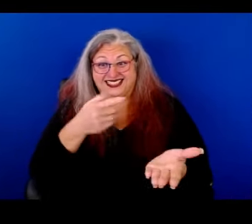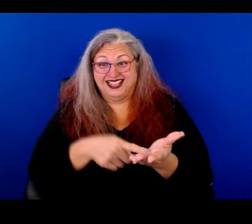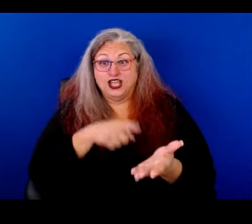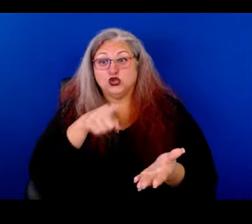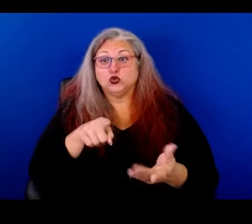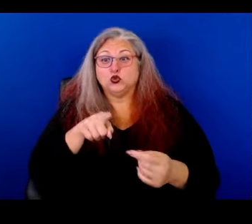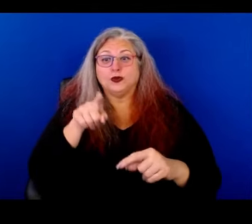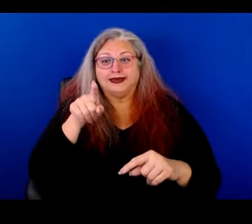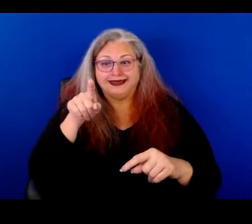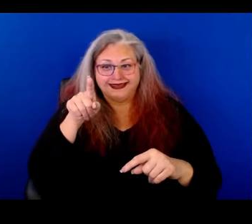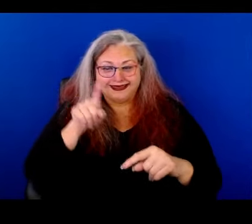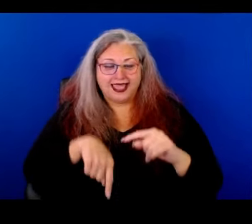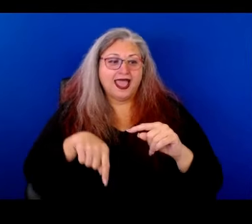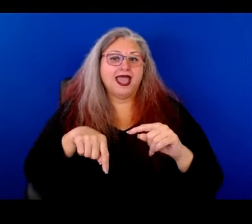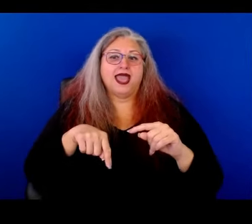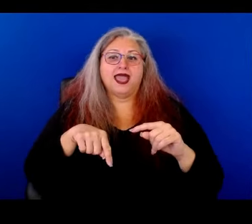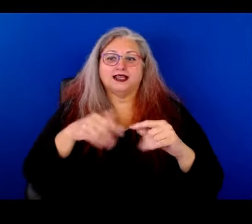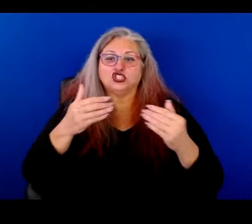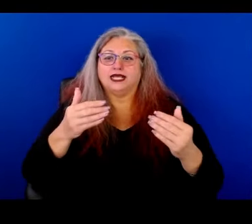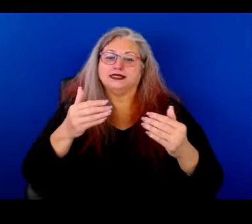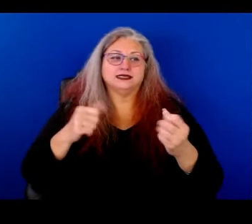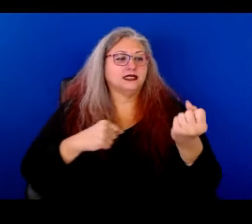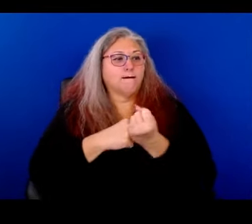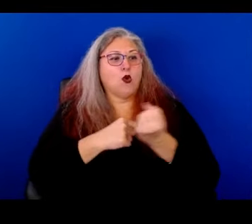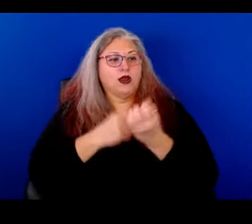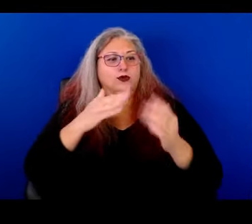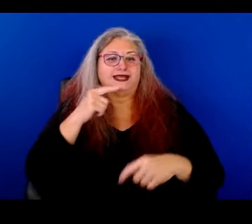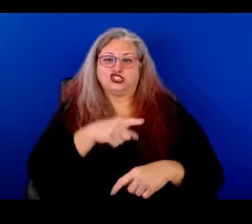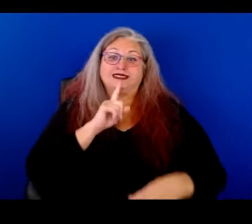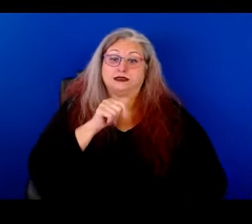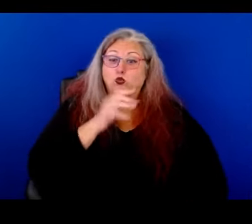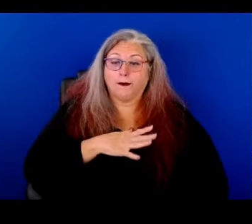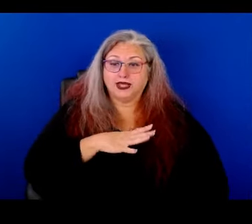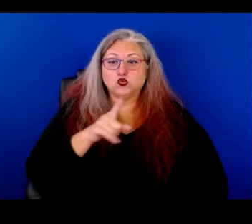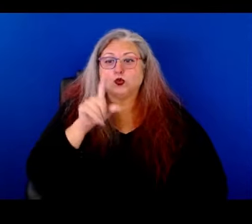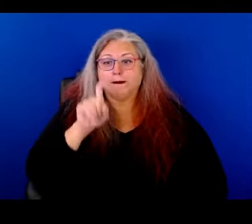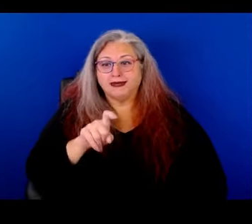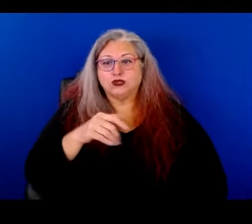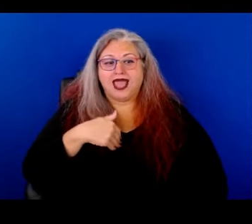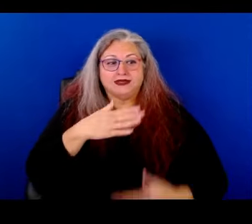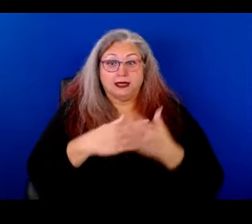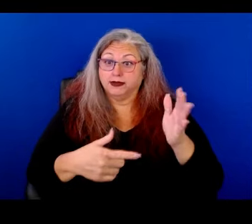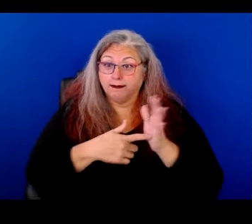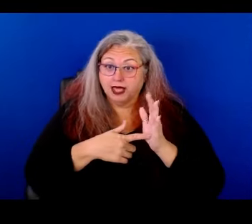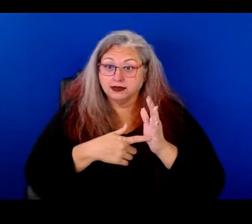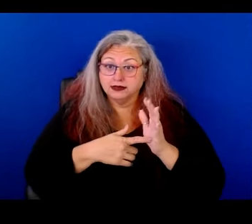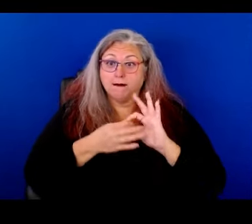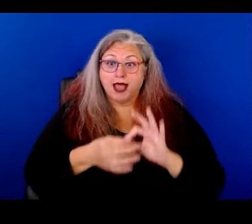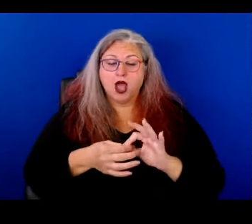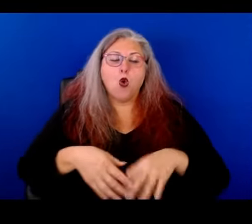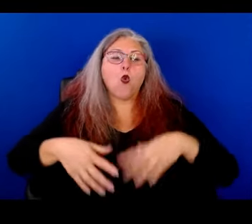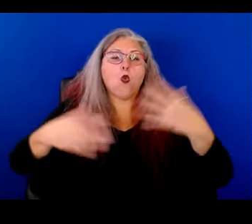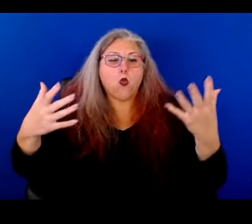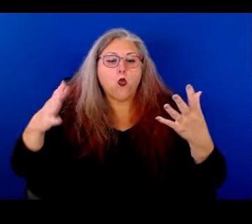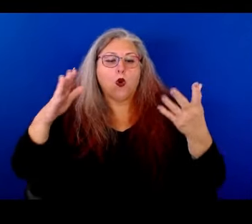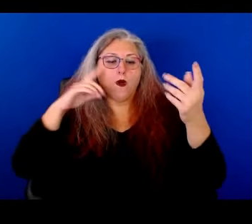you cannot just get behind somebody because she's a woman. You have to have some demands about what is